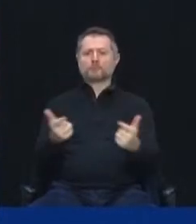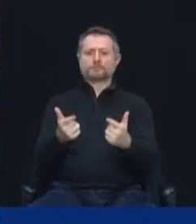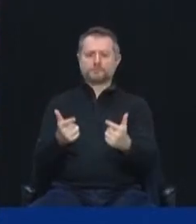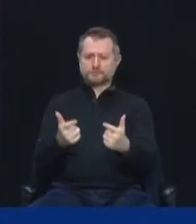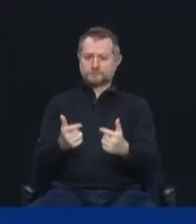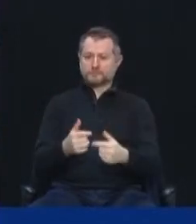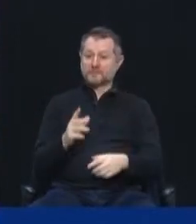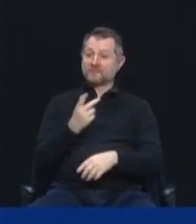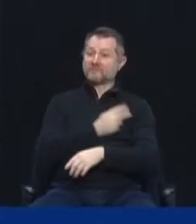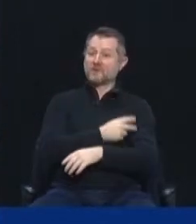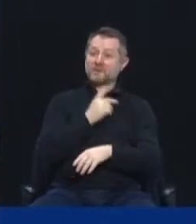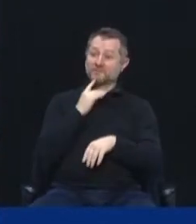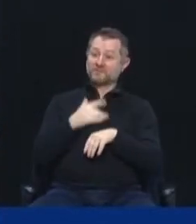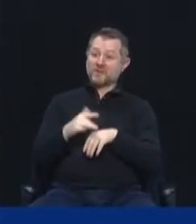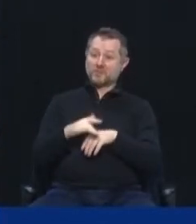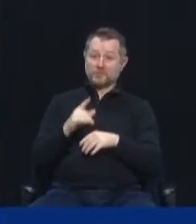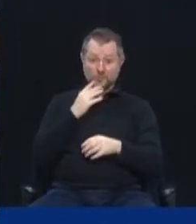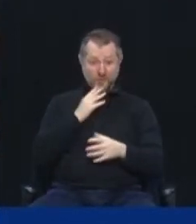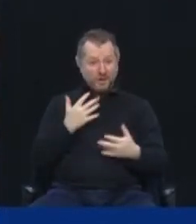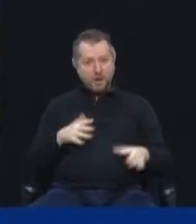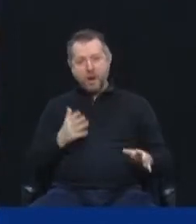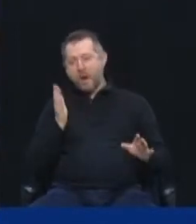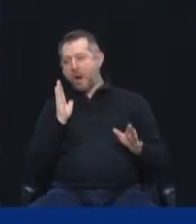vaccine available isn't enough,